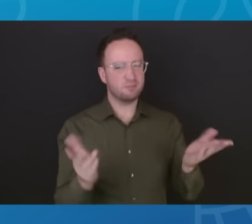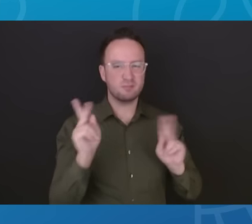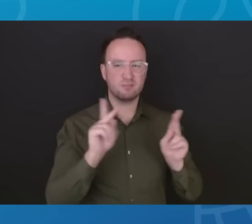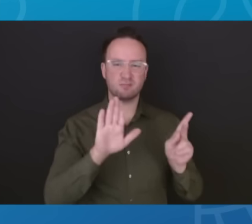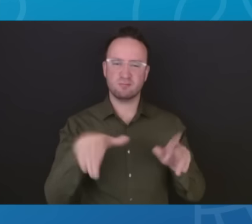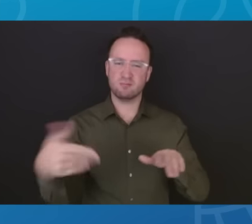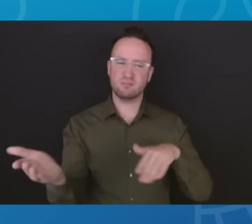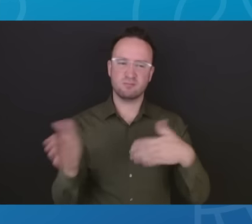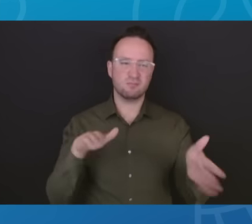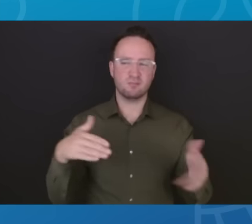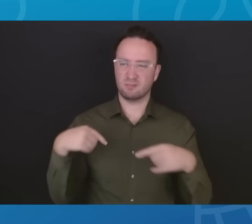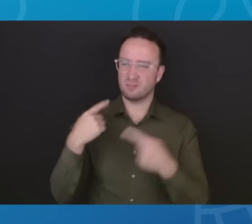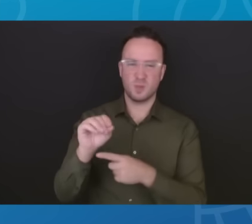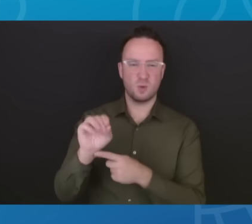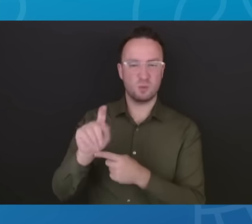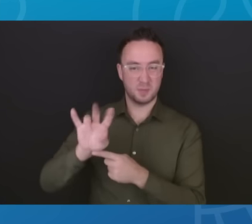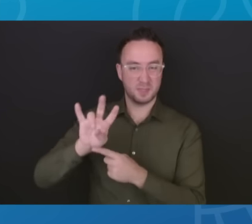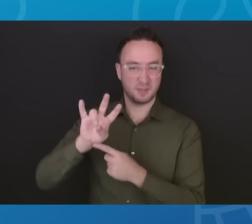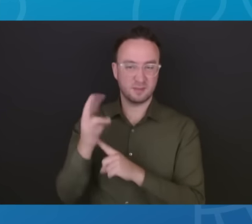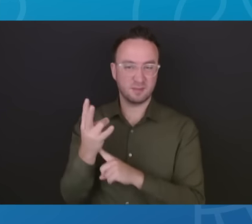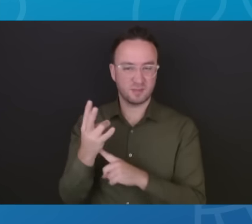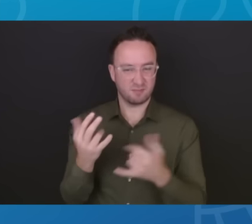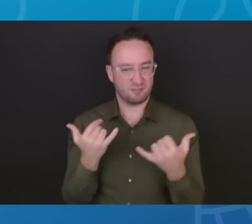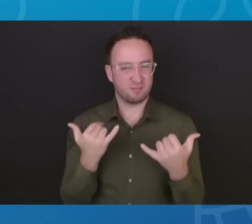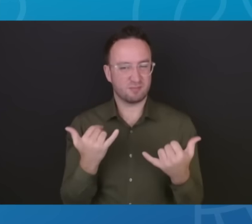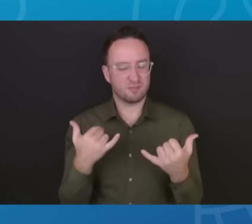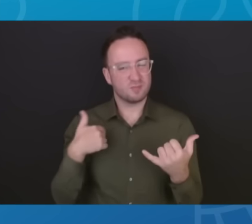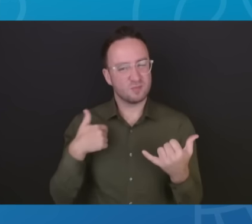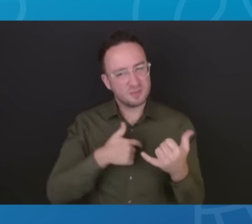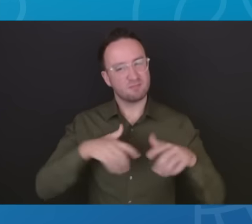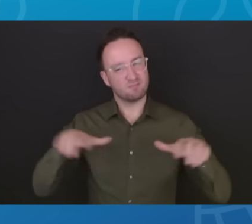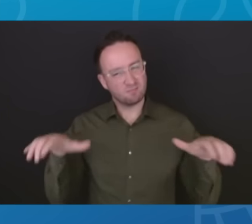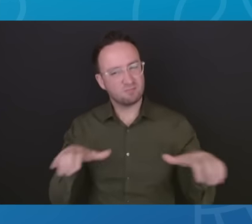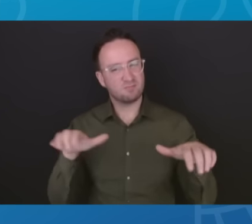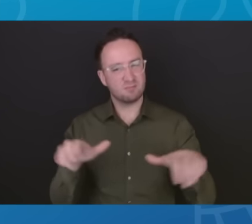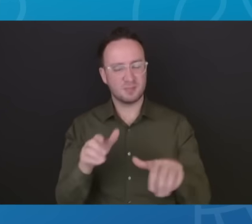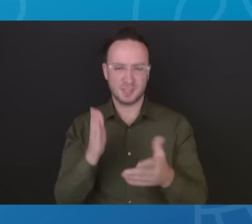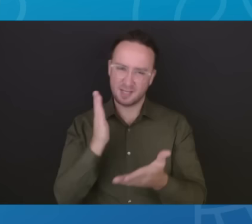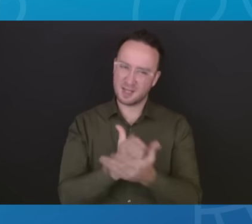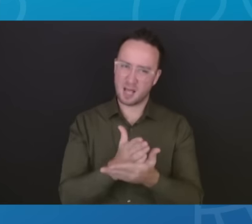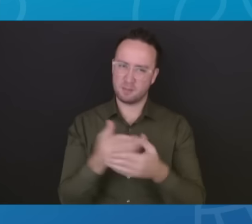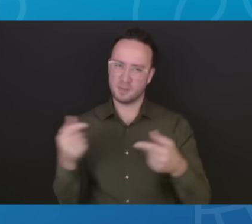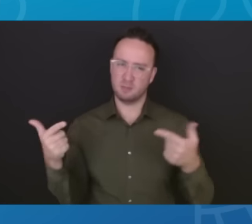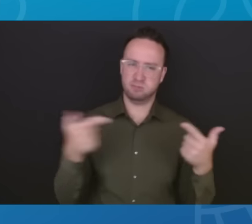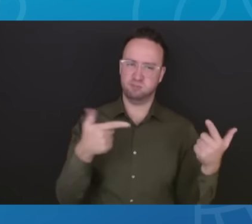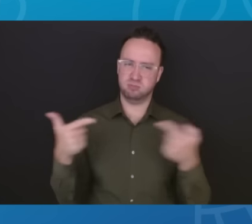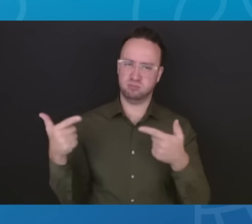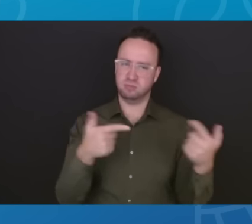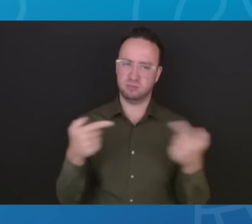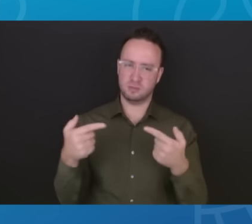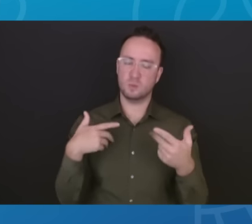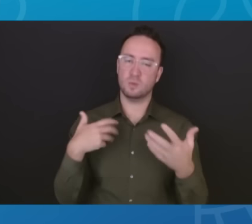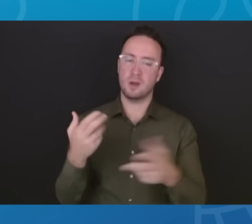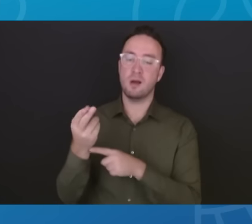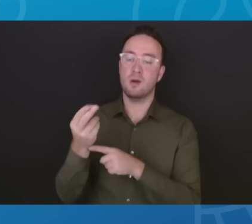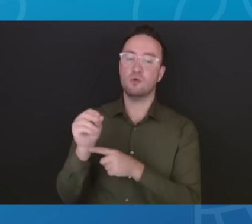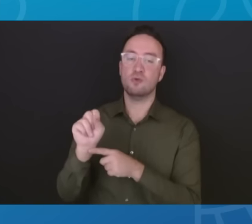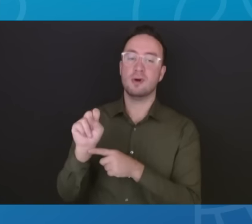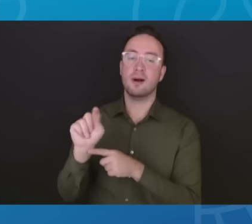work for a ceasefire agreement that brings the hostages home, alleviates the suffering of the Israeli and Palestinian people, and